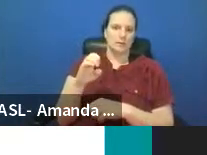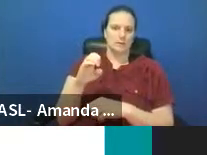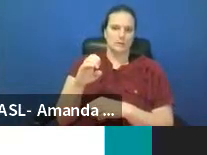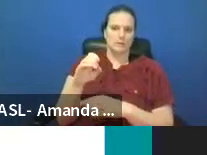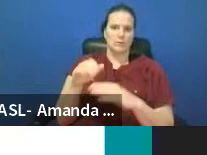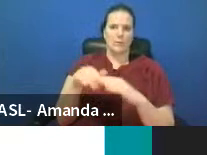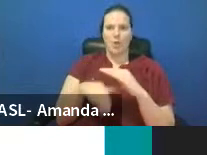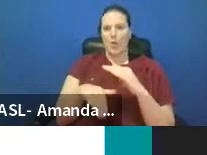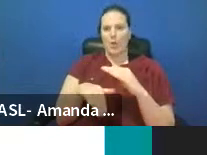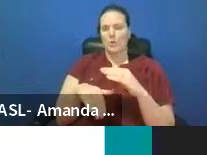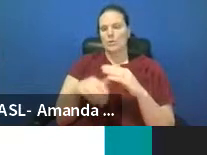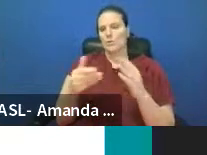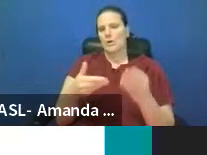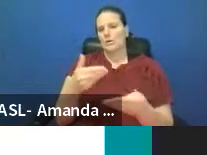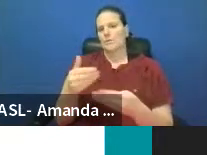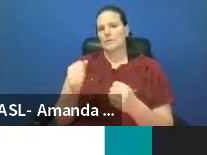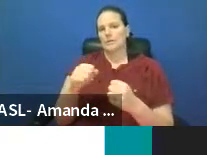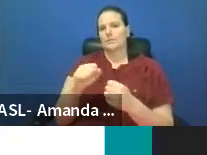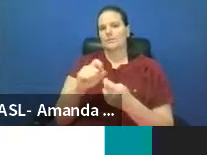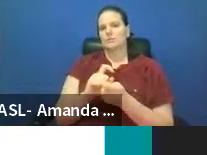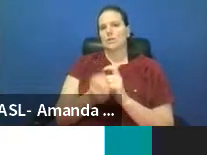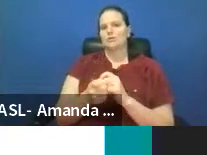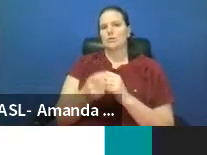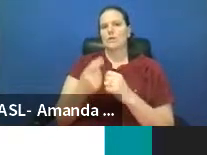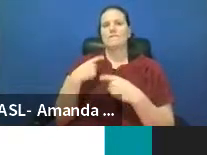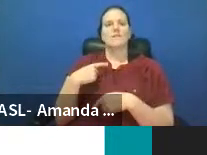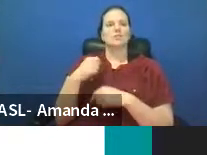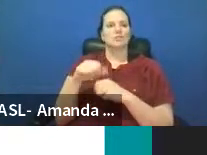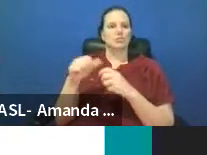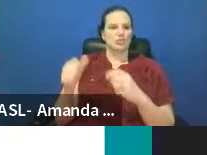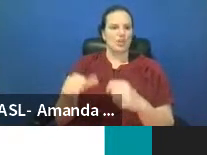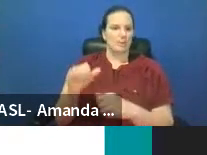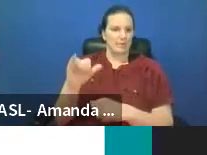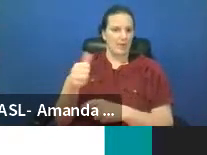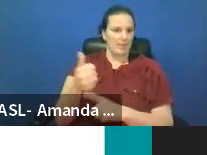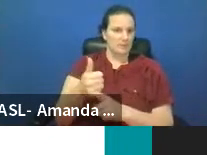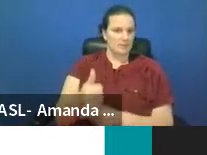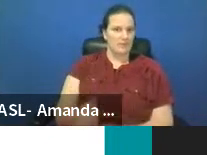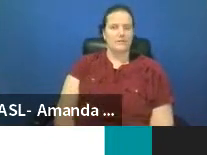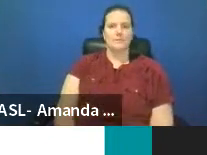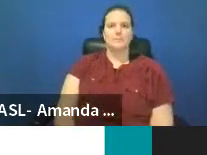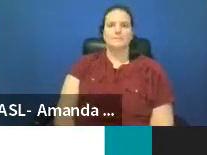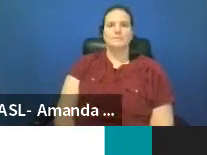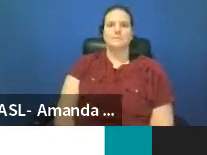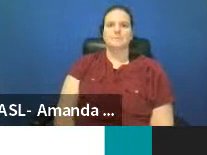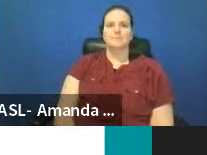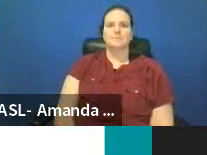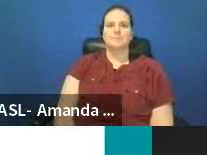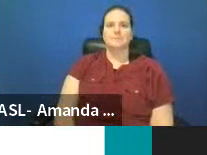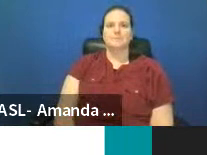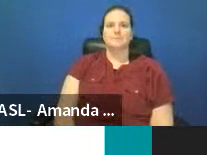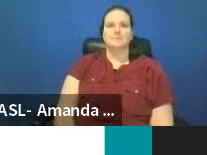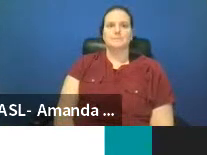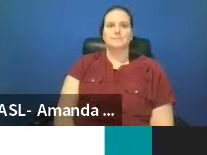be translated into the physical shape of the structures themselves. Next slide.